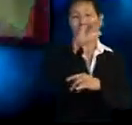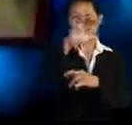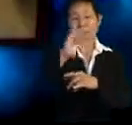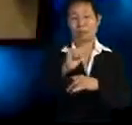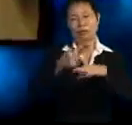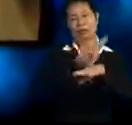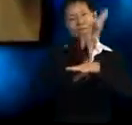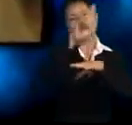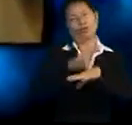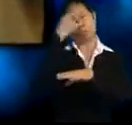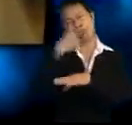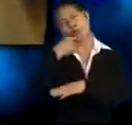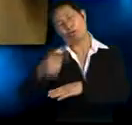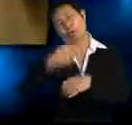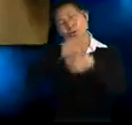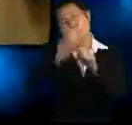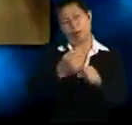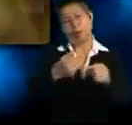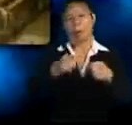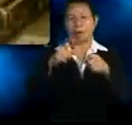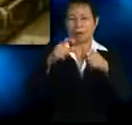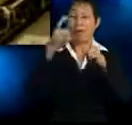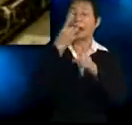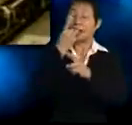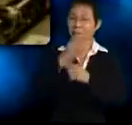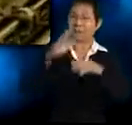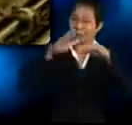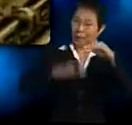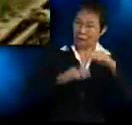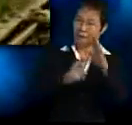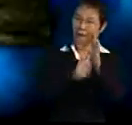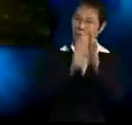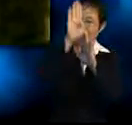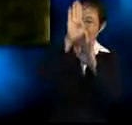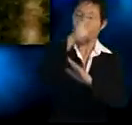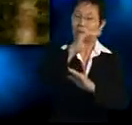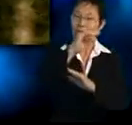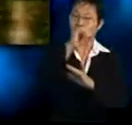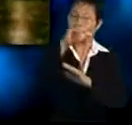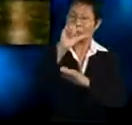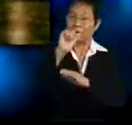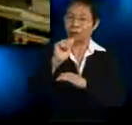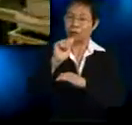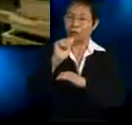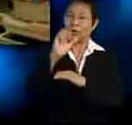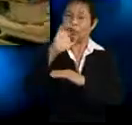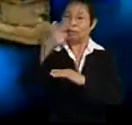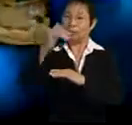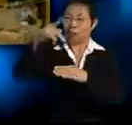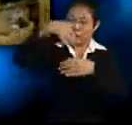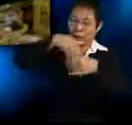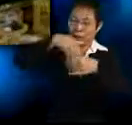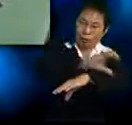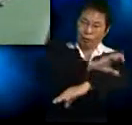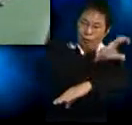Silica has been used for a long time to make glasses. Then, the development of silicon chips in the computer industry